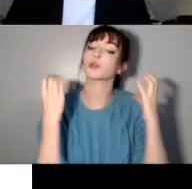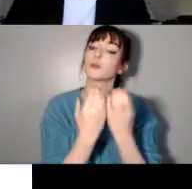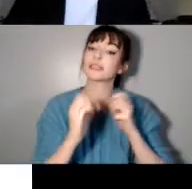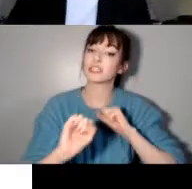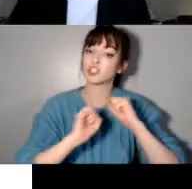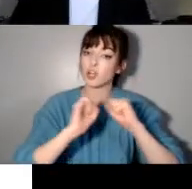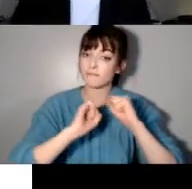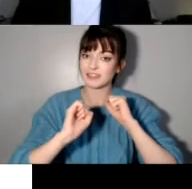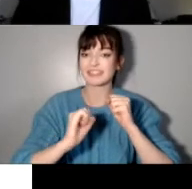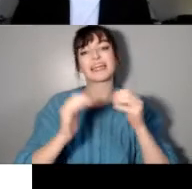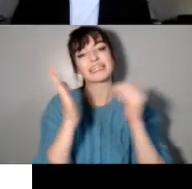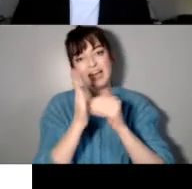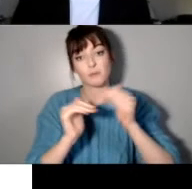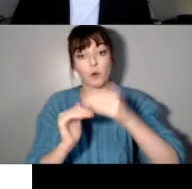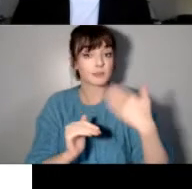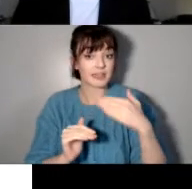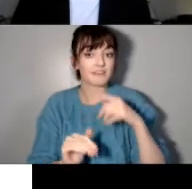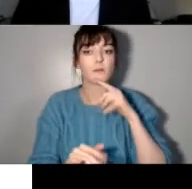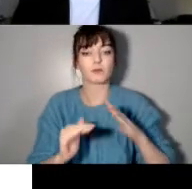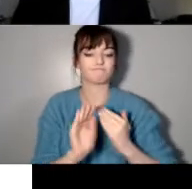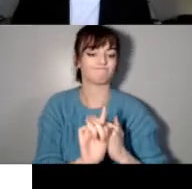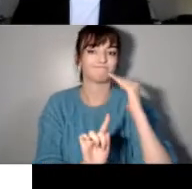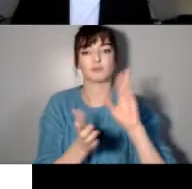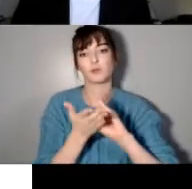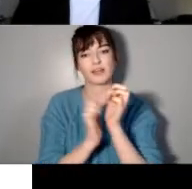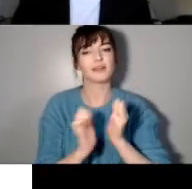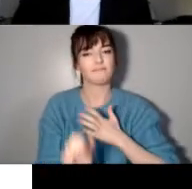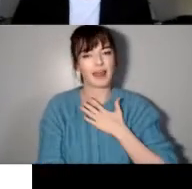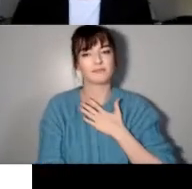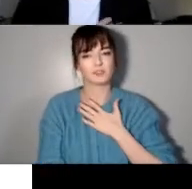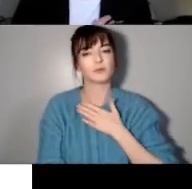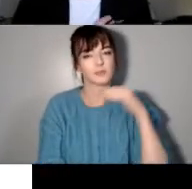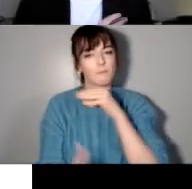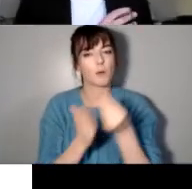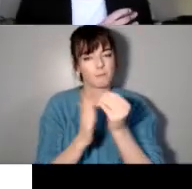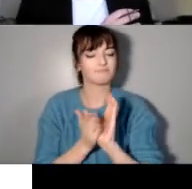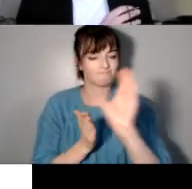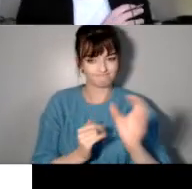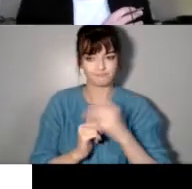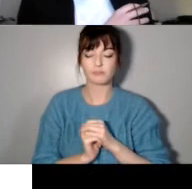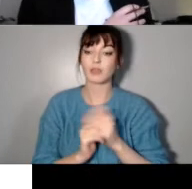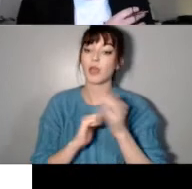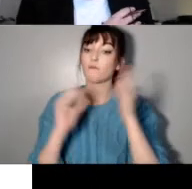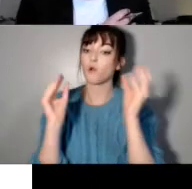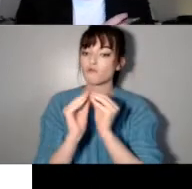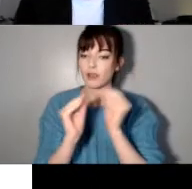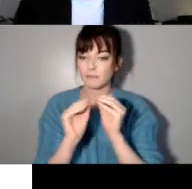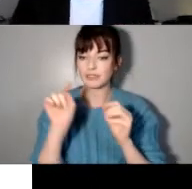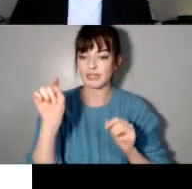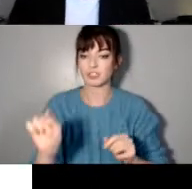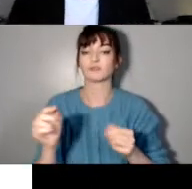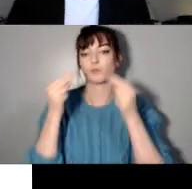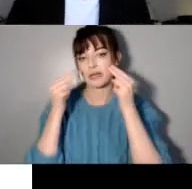improvements in quality of life, and it is money well spent. In terms of recommendations, there's a need for better data collection